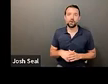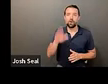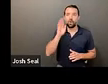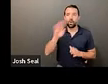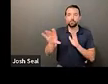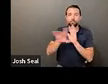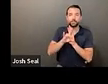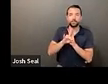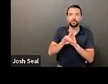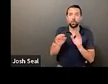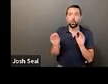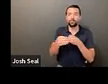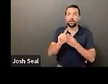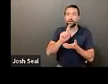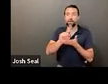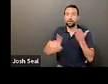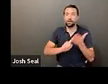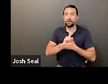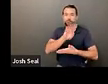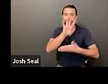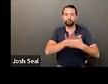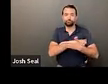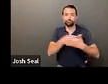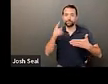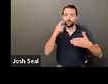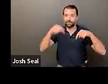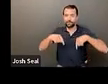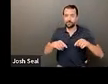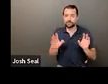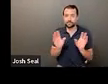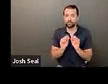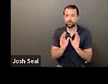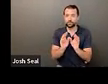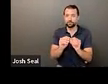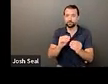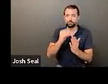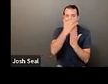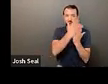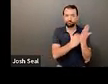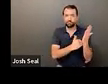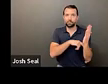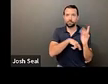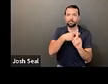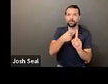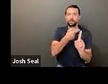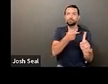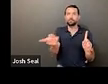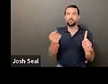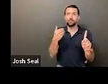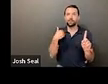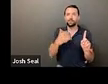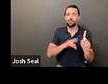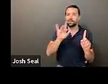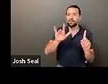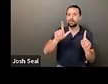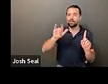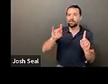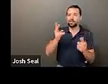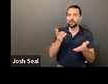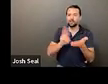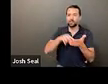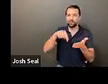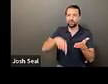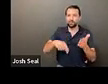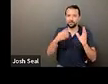hours, the schedule with the registration links, which I'm going to show you as we walk through. As we are now this